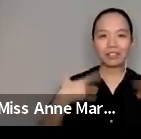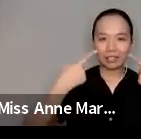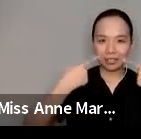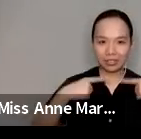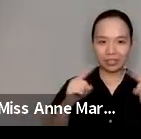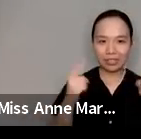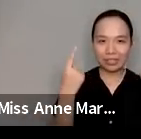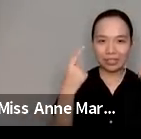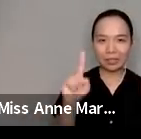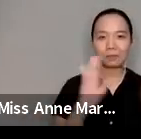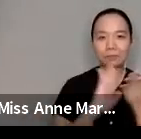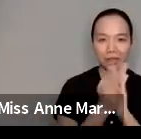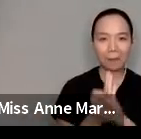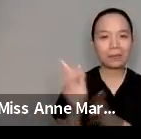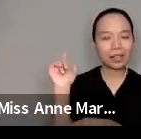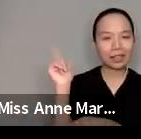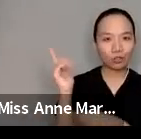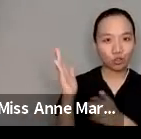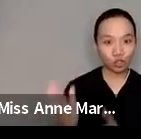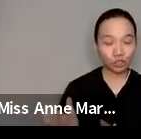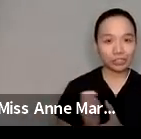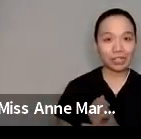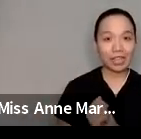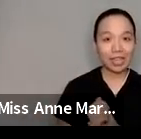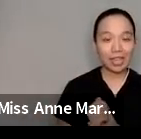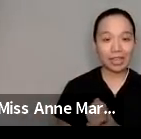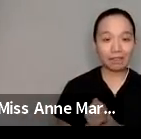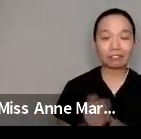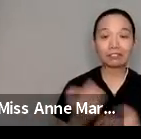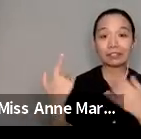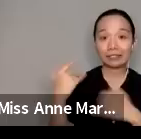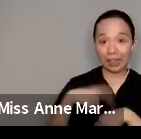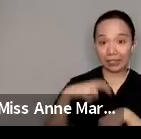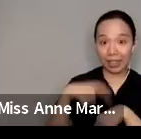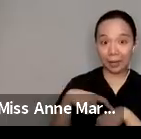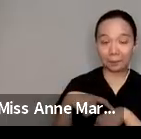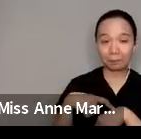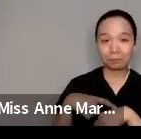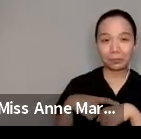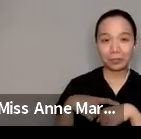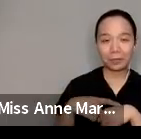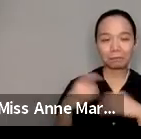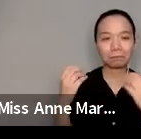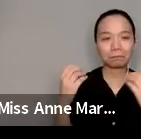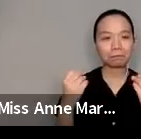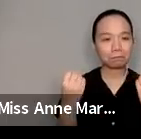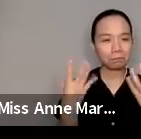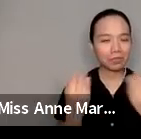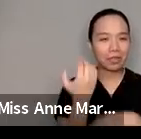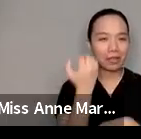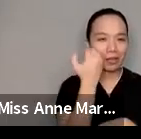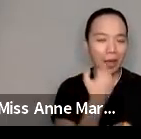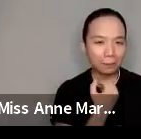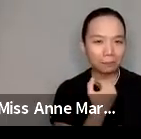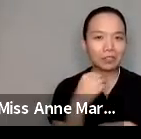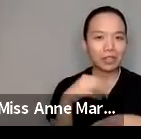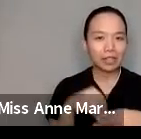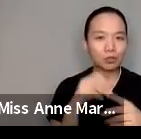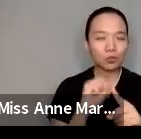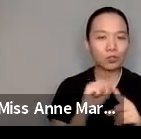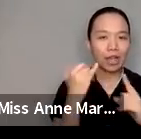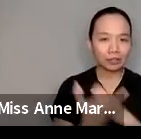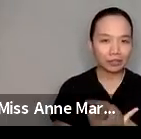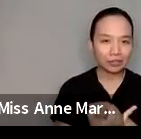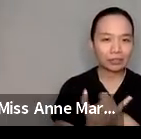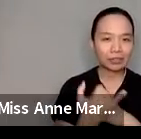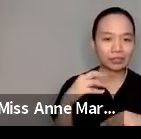becoming a lecturer. Even though at that time there were still many negative thoughts from the society towards